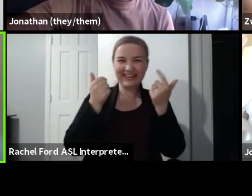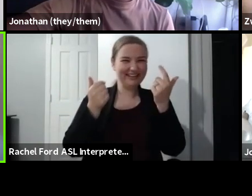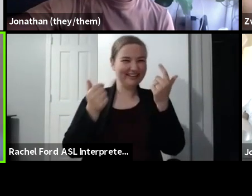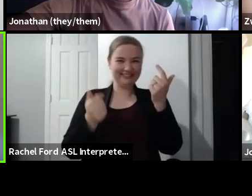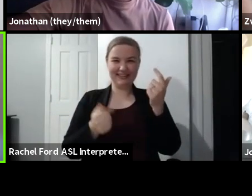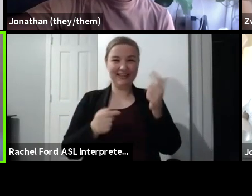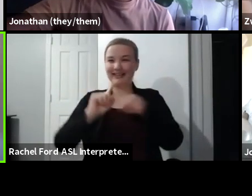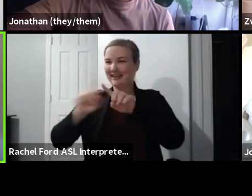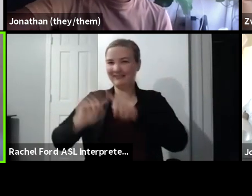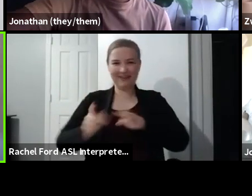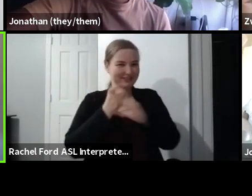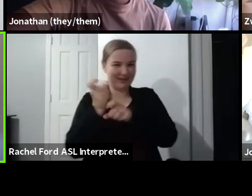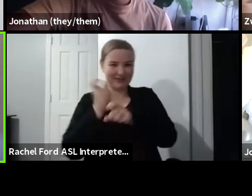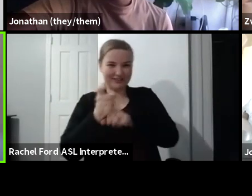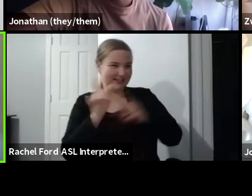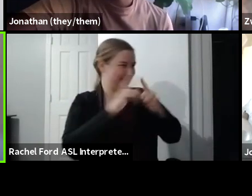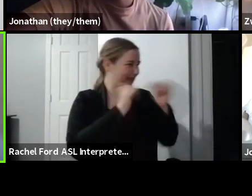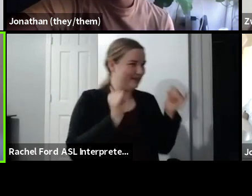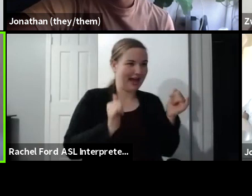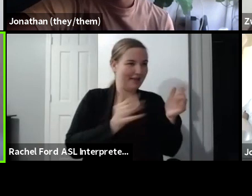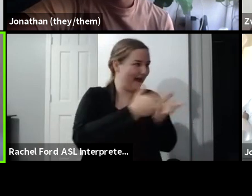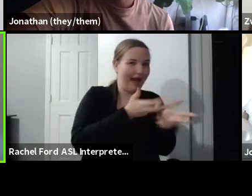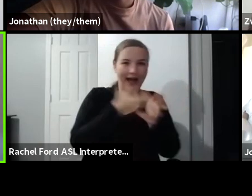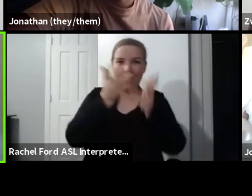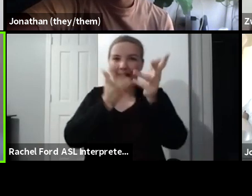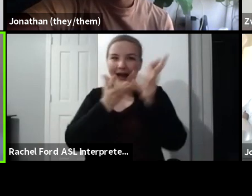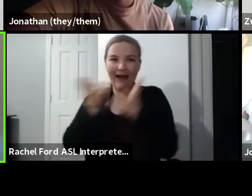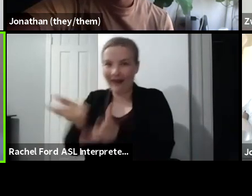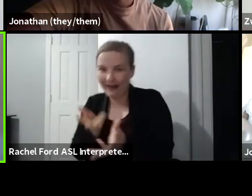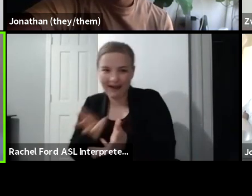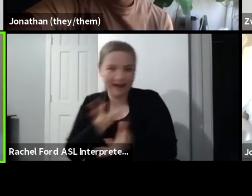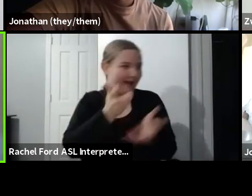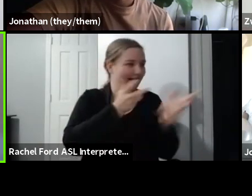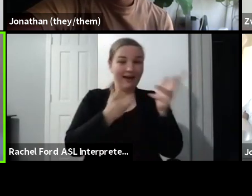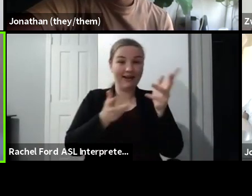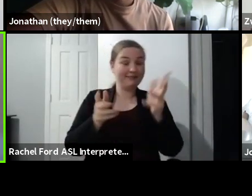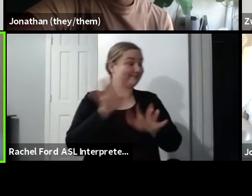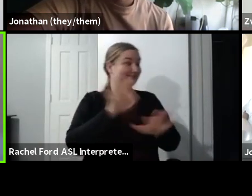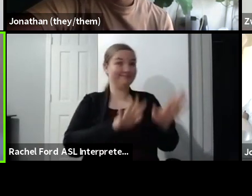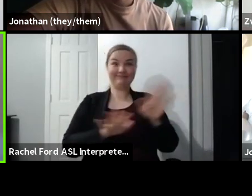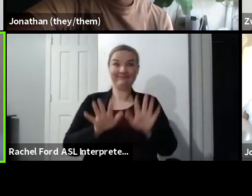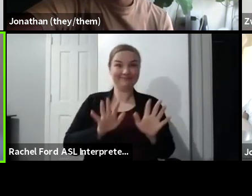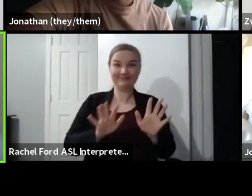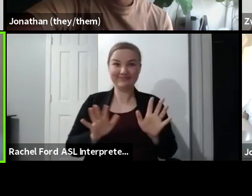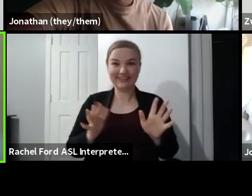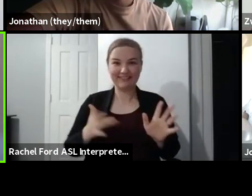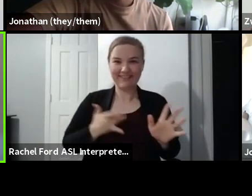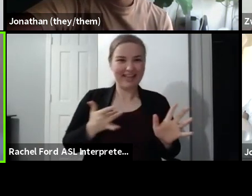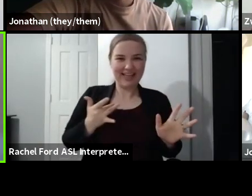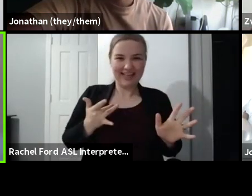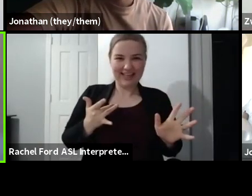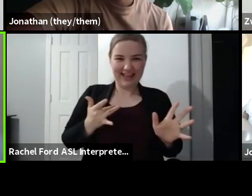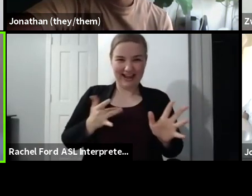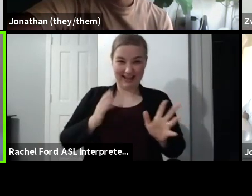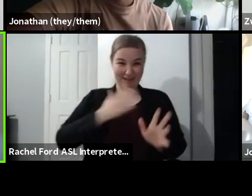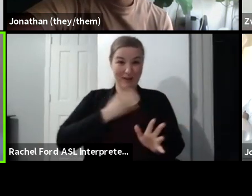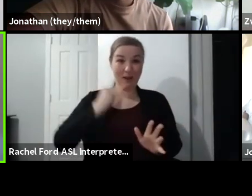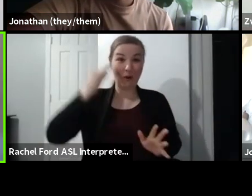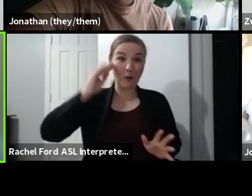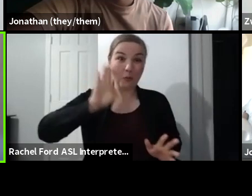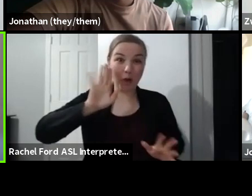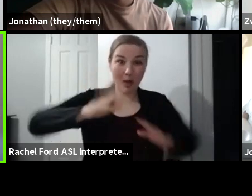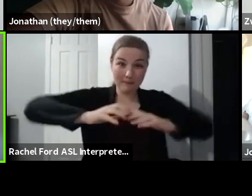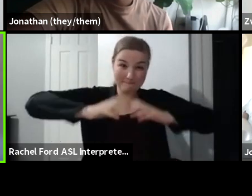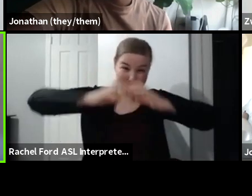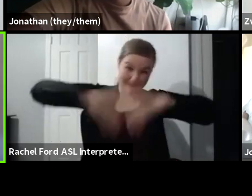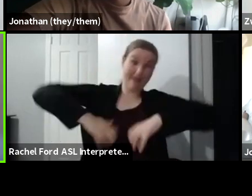jokes because everybody's talking at the same time. And there's so much laughter, I feel like the building is gonna break from the